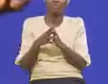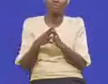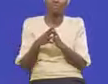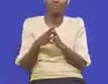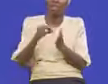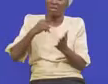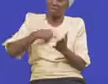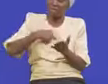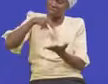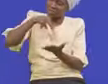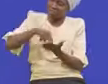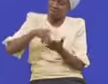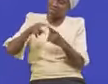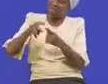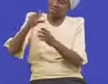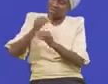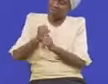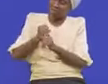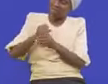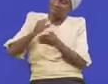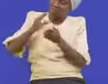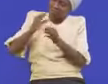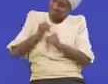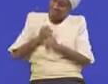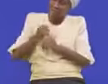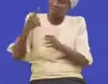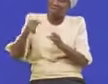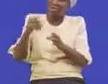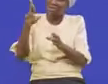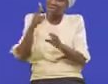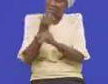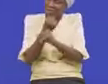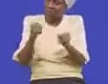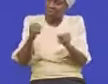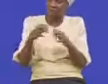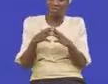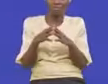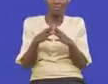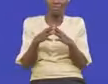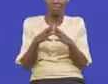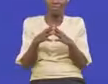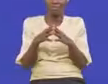be keke. Me kɔ asi dzi be na ɖe. Ne maxɔ ɖeɖe kpɔkpɔ.